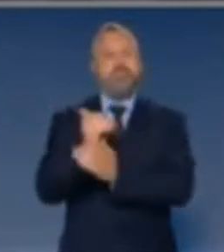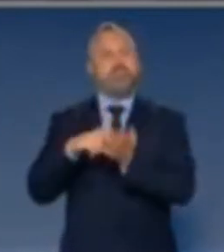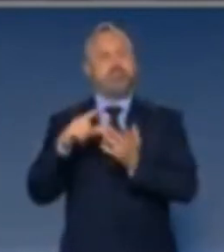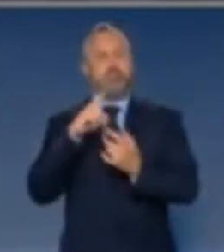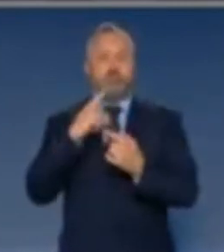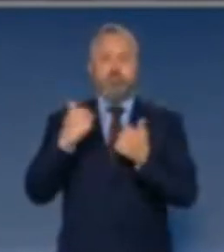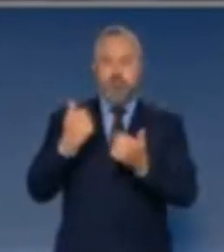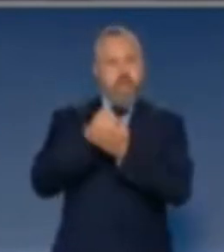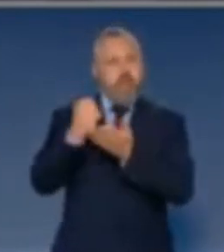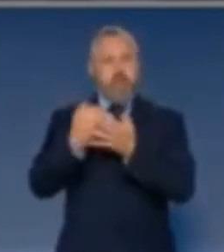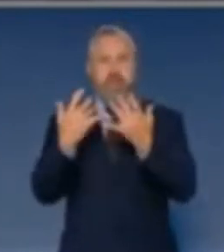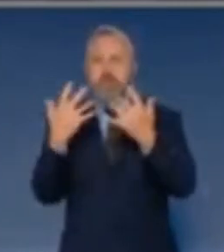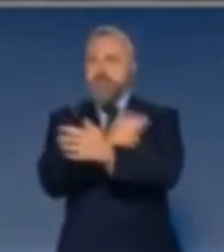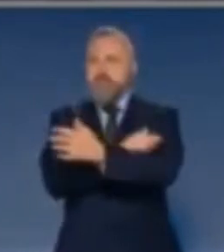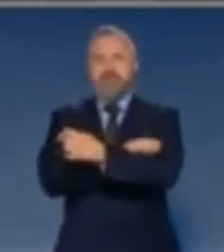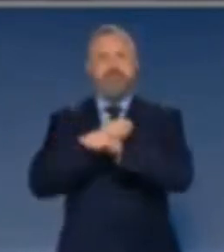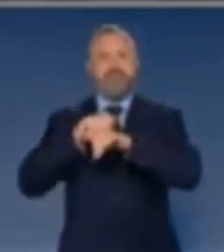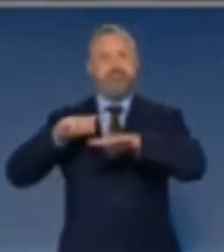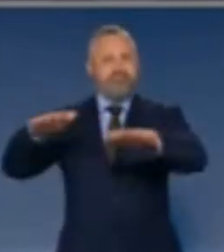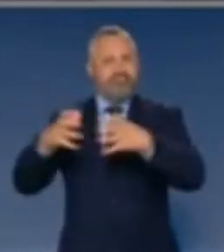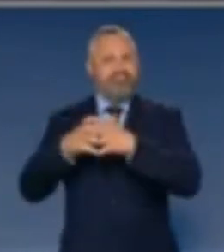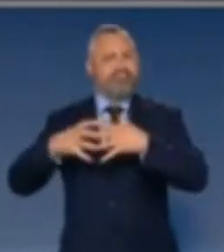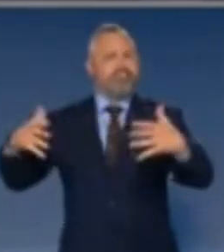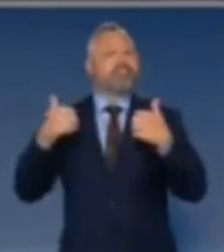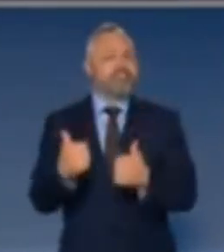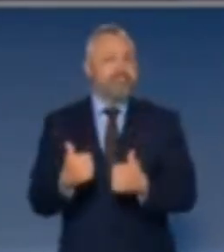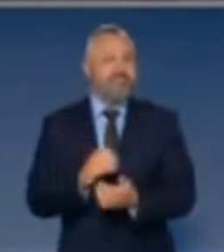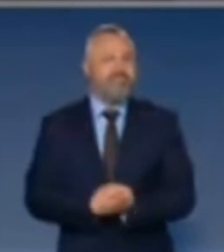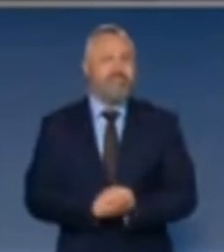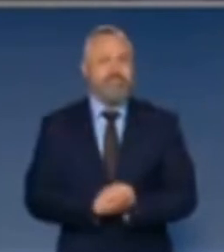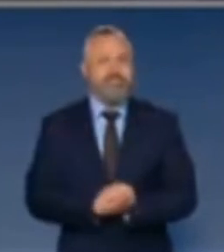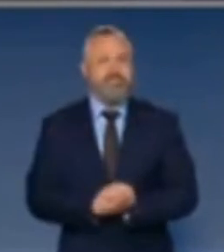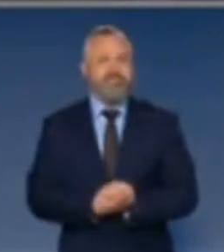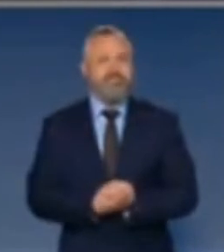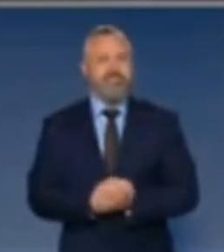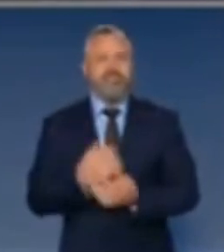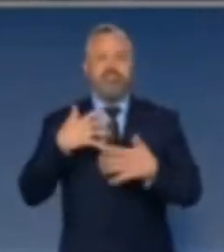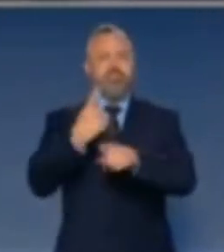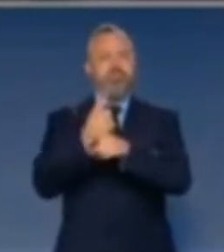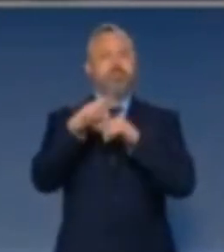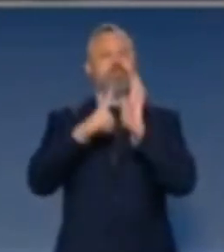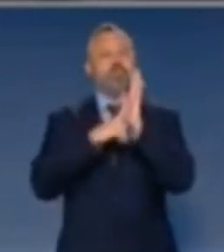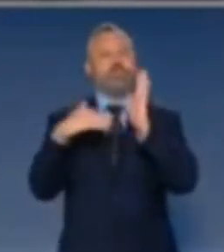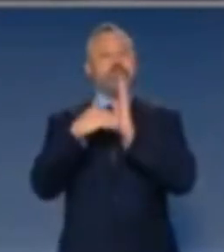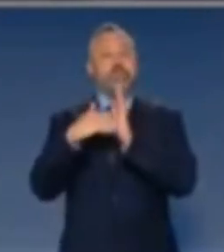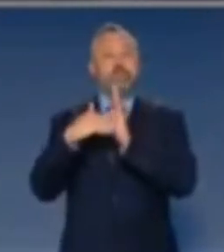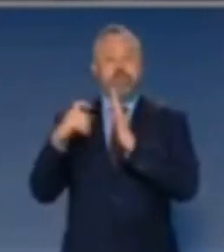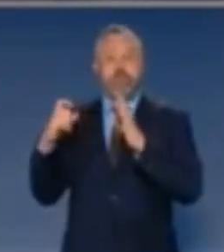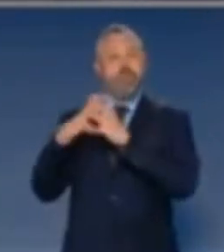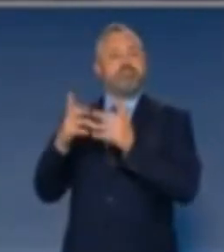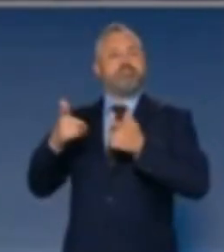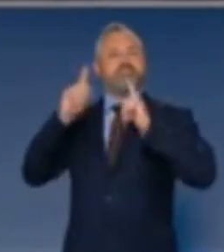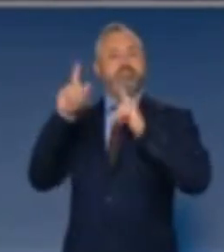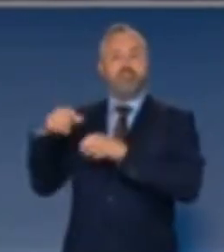grow. Briefly, I mentioned New Zealand, the Commonwealth Chief Medical Officer, because of additional